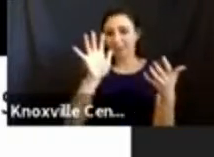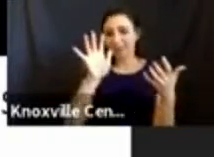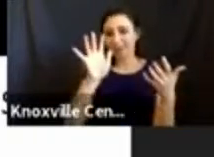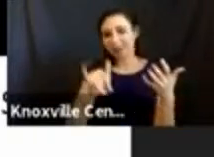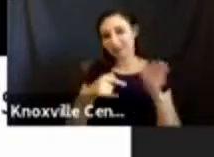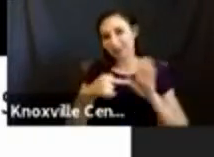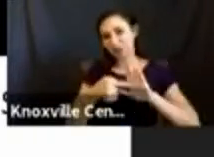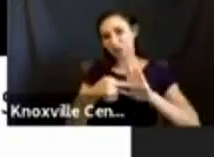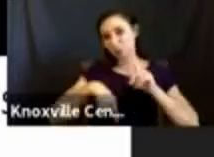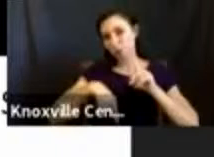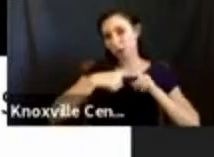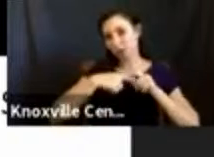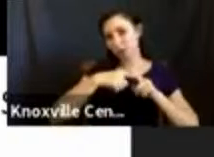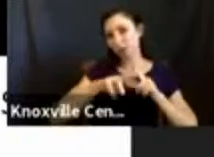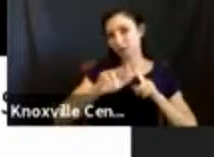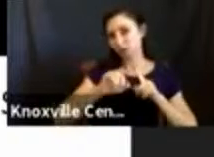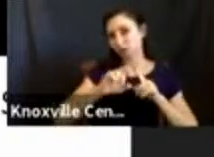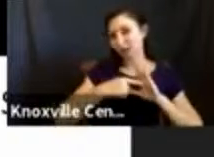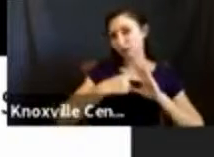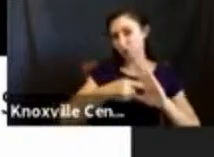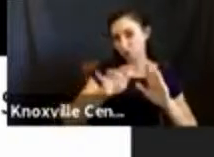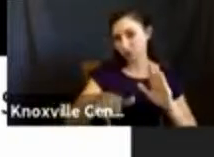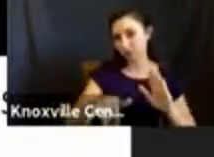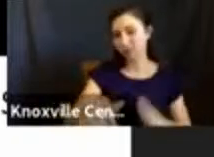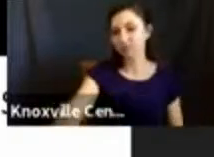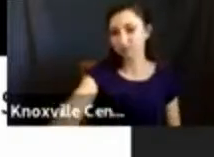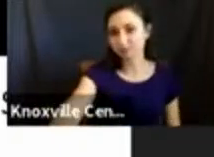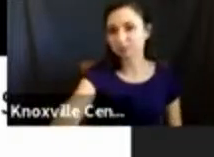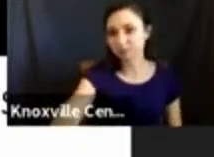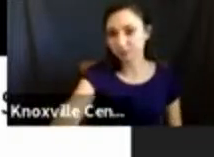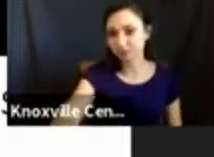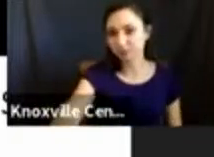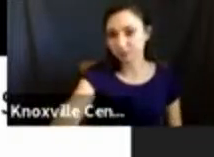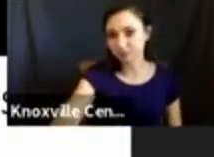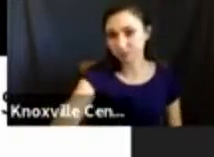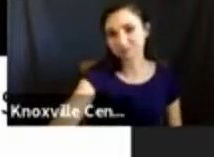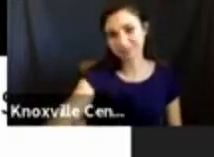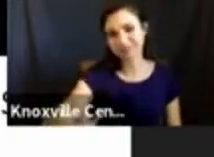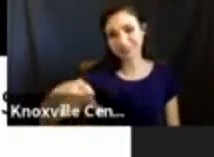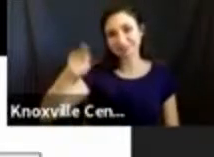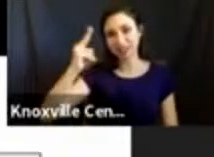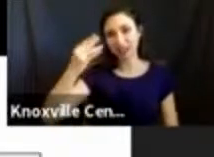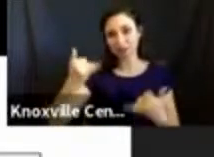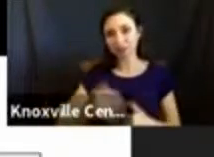positivity. Our positivity rate speaks to that as well, being as high as it is. Next slide, please.